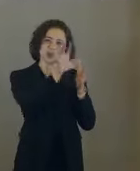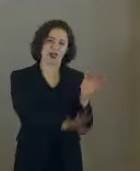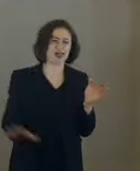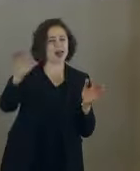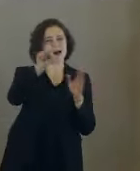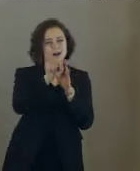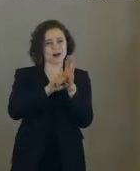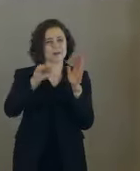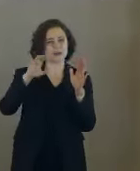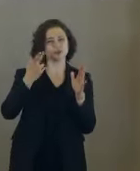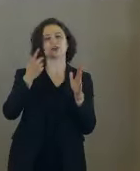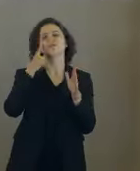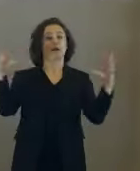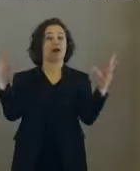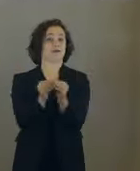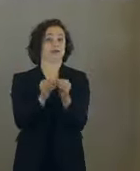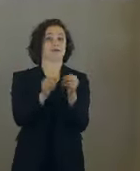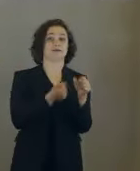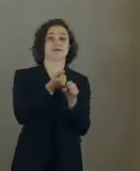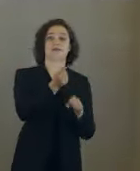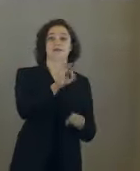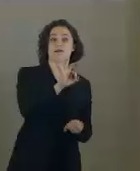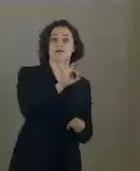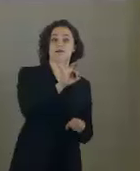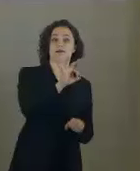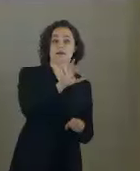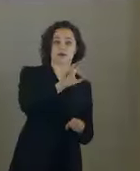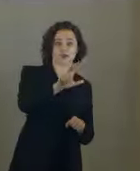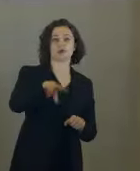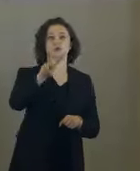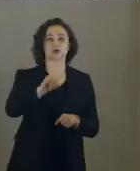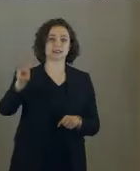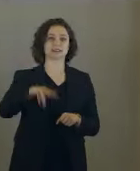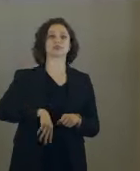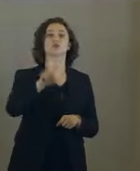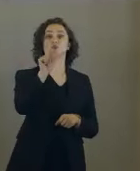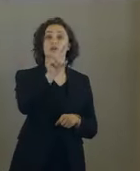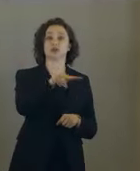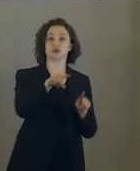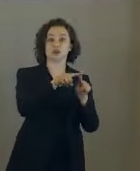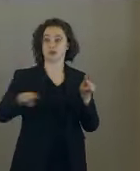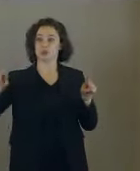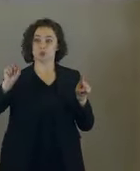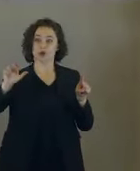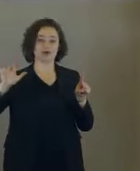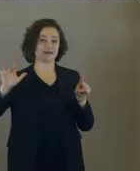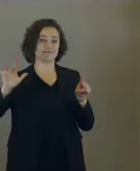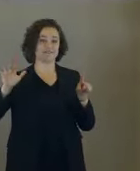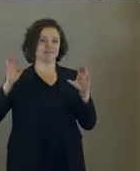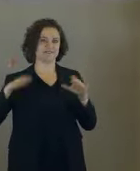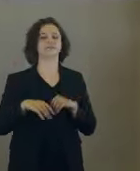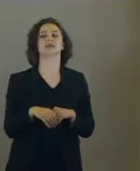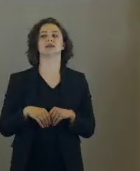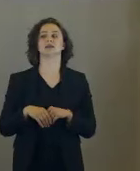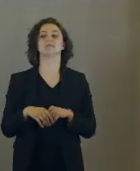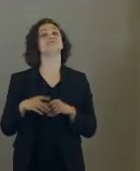rights conferences in 1983, 2006, and 2022 through 2025. And